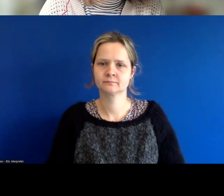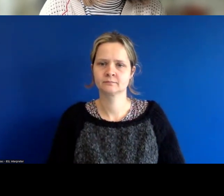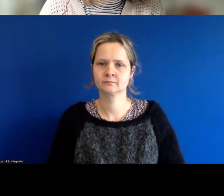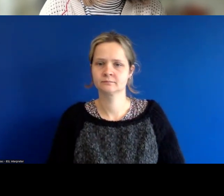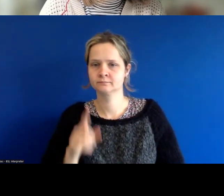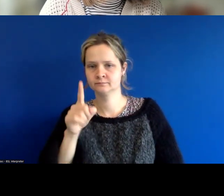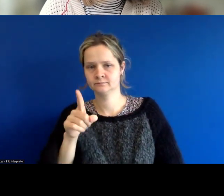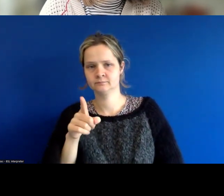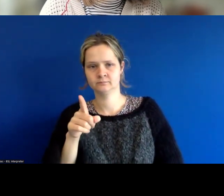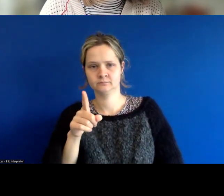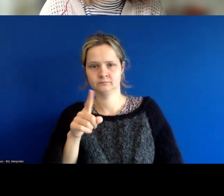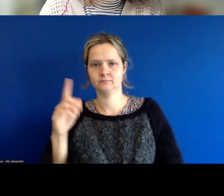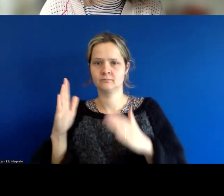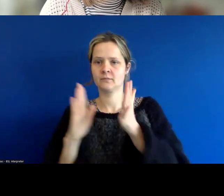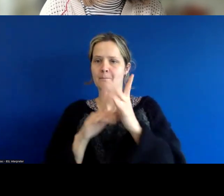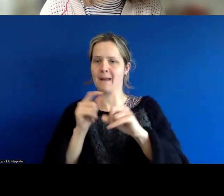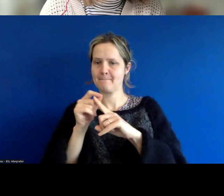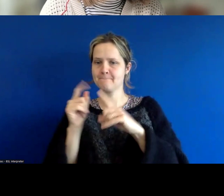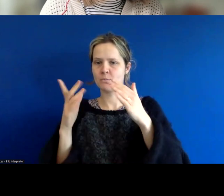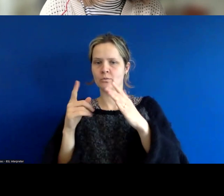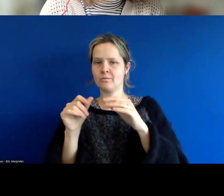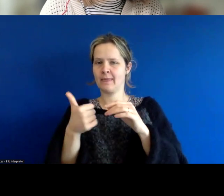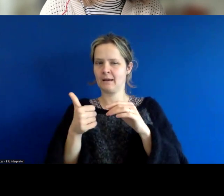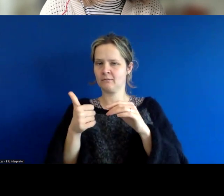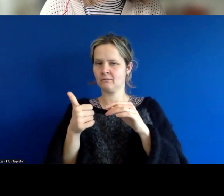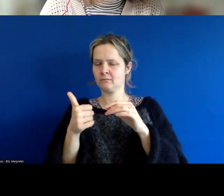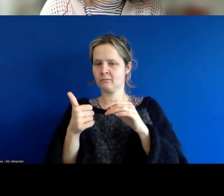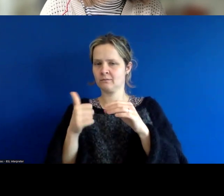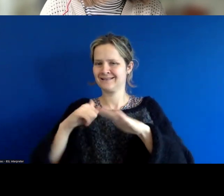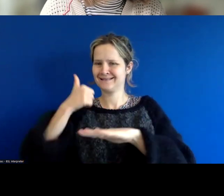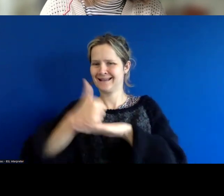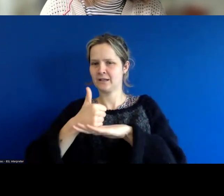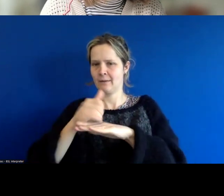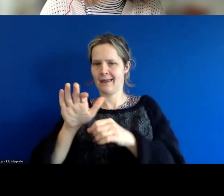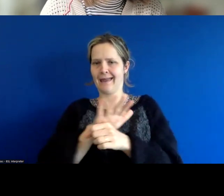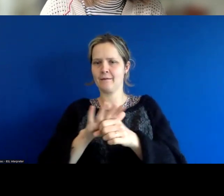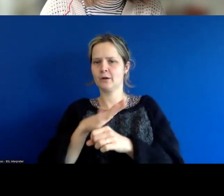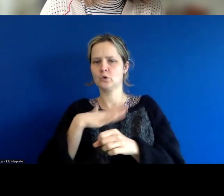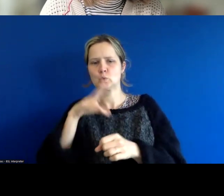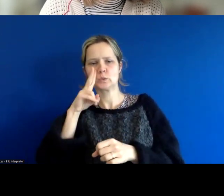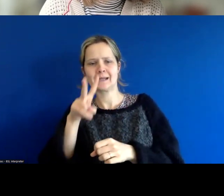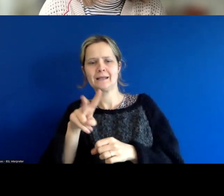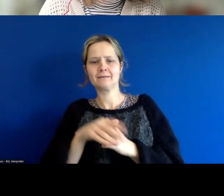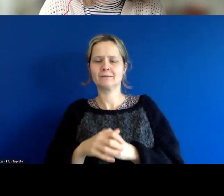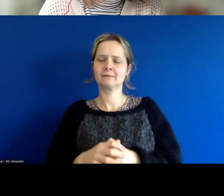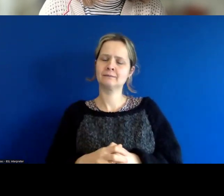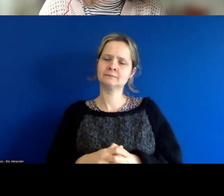again, the map will then basically set that as an area that you are viewing.